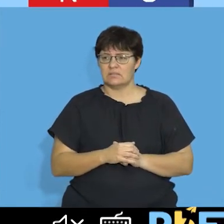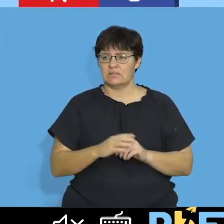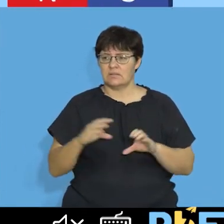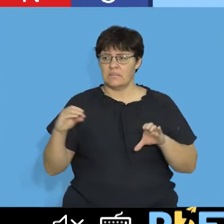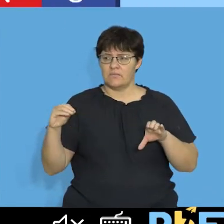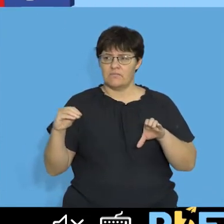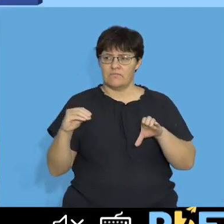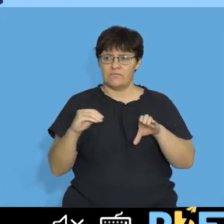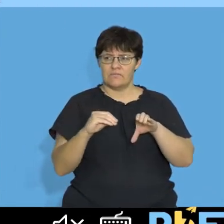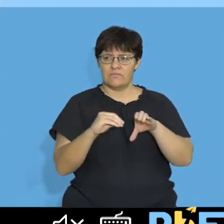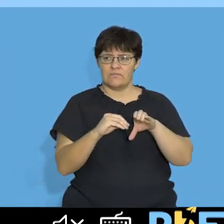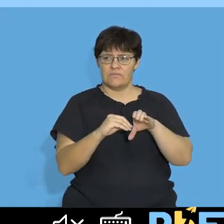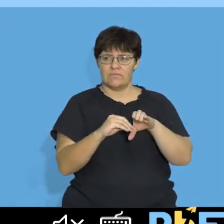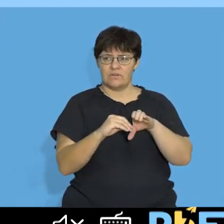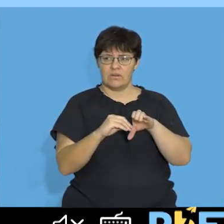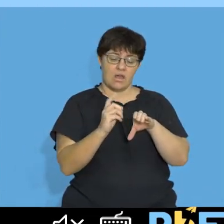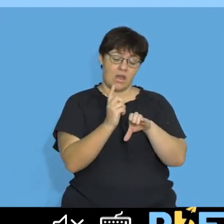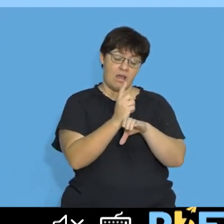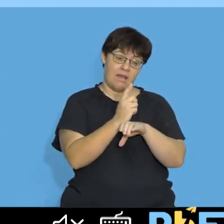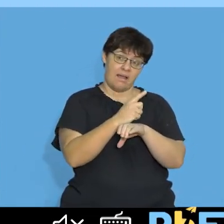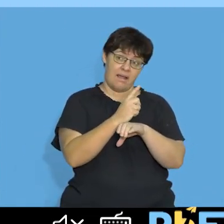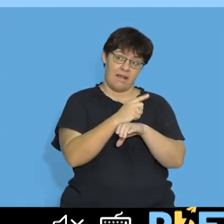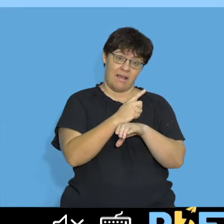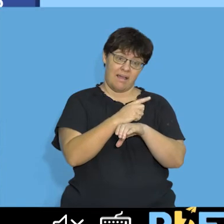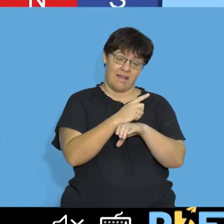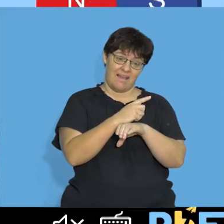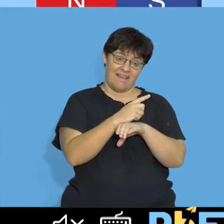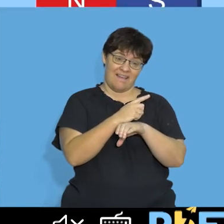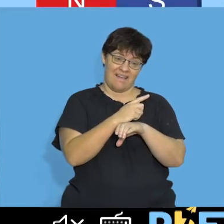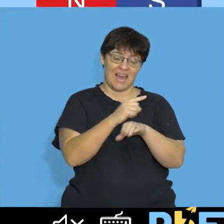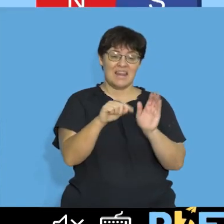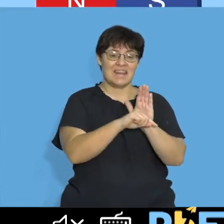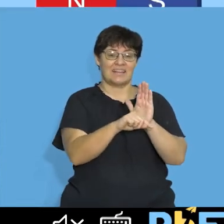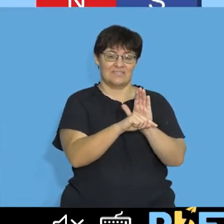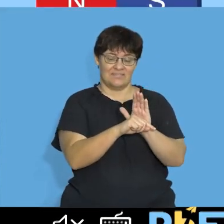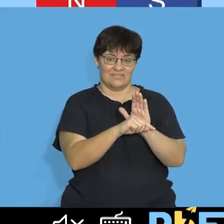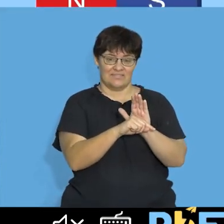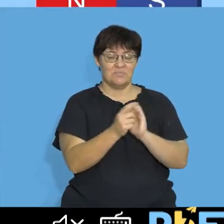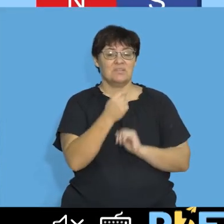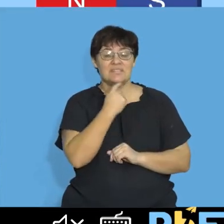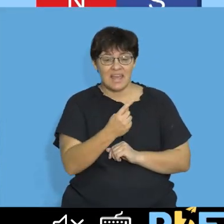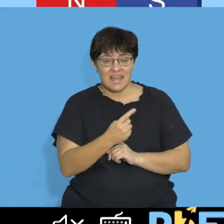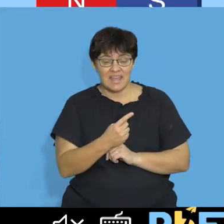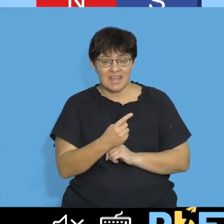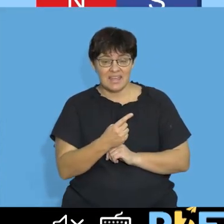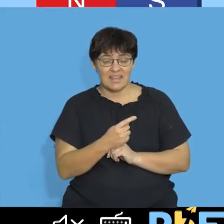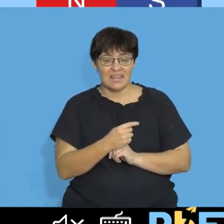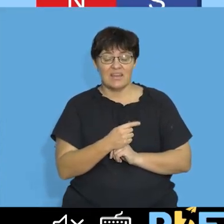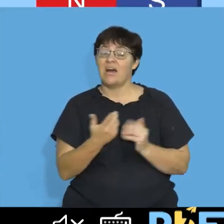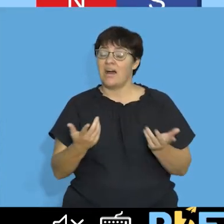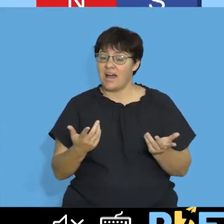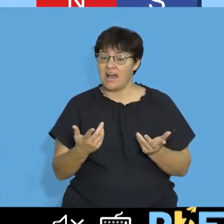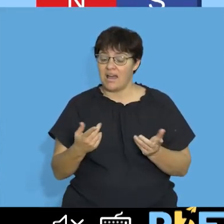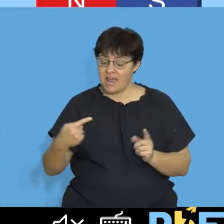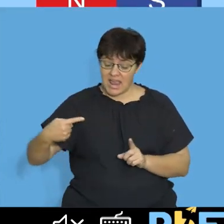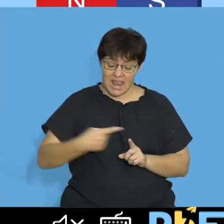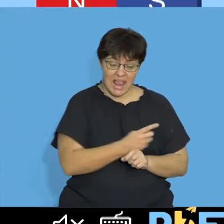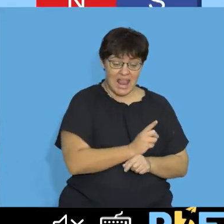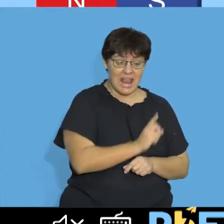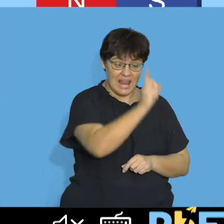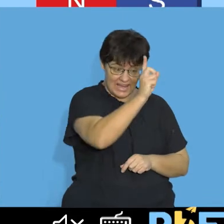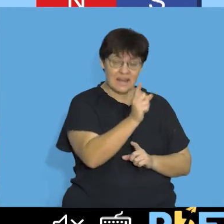in which direction did that needle go? There, it's going towards the negative. And what did we say? We said that as we move it in, it will